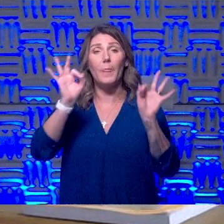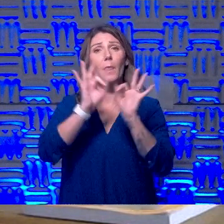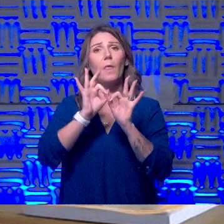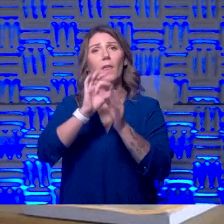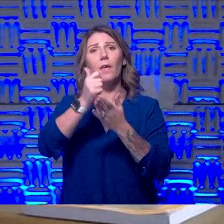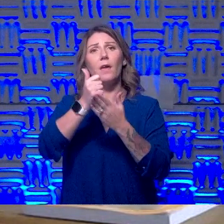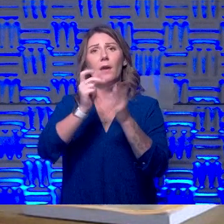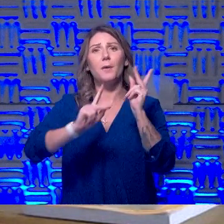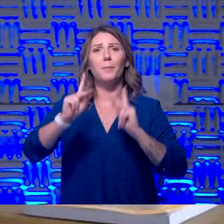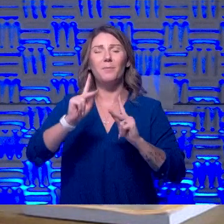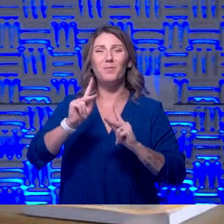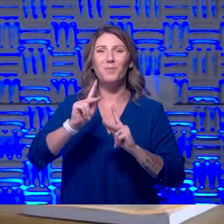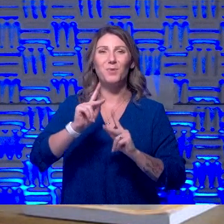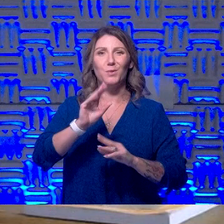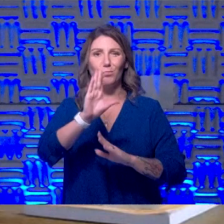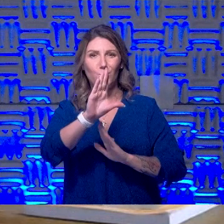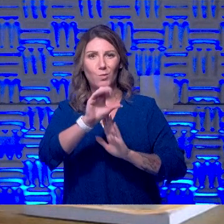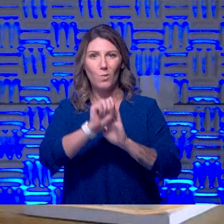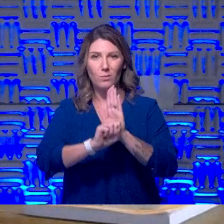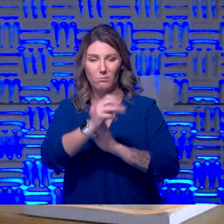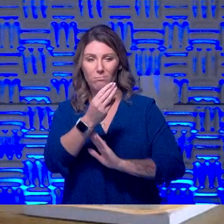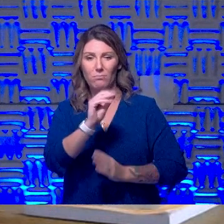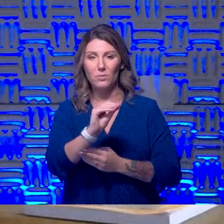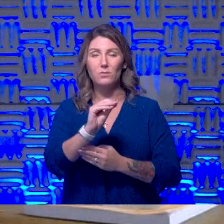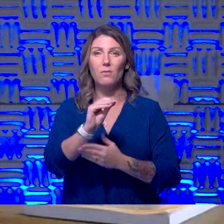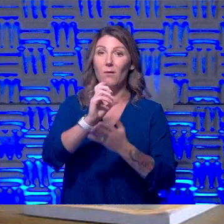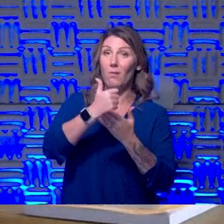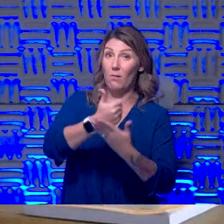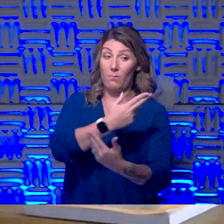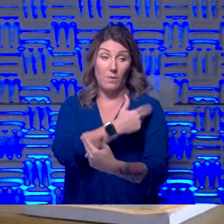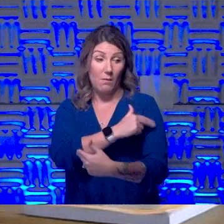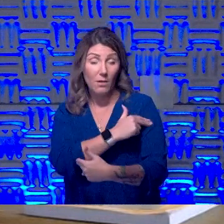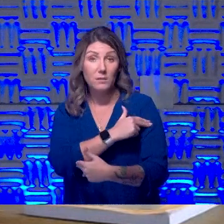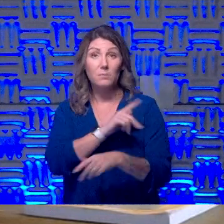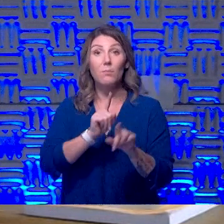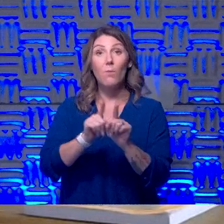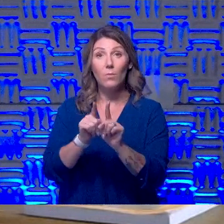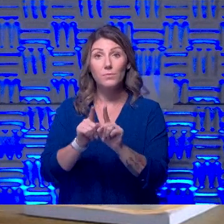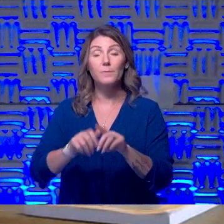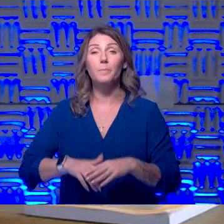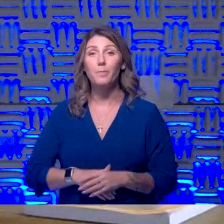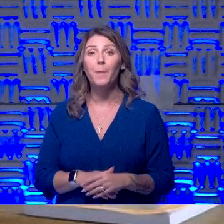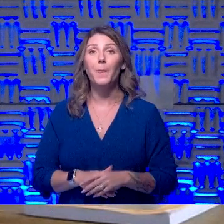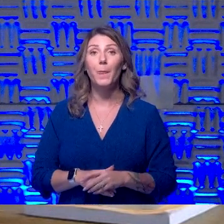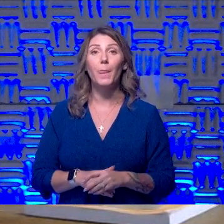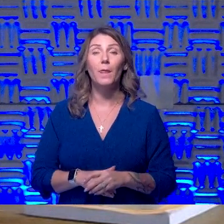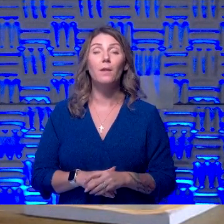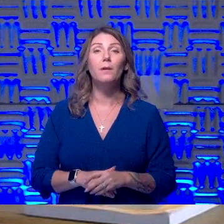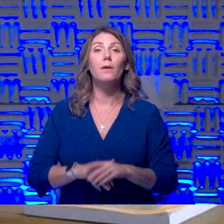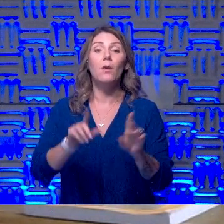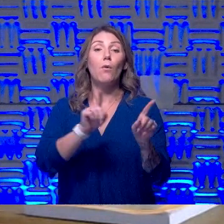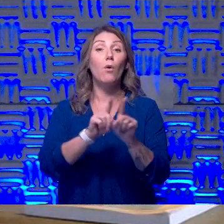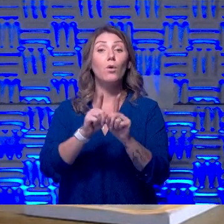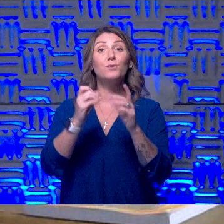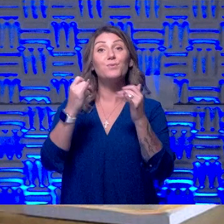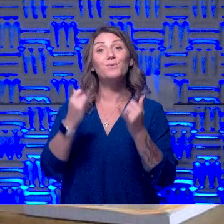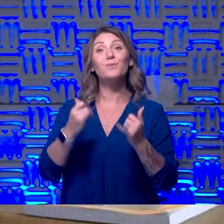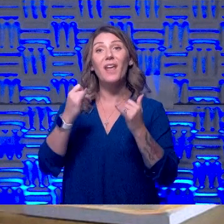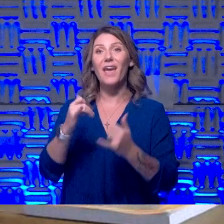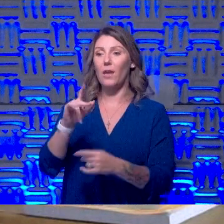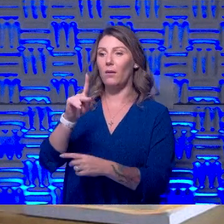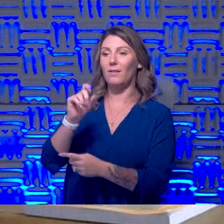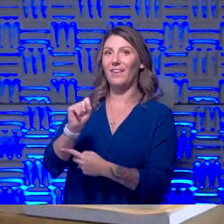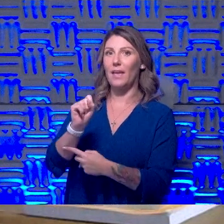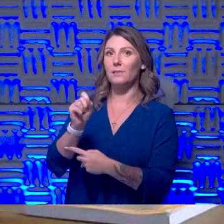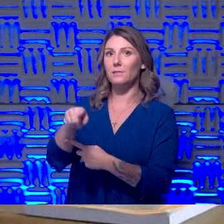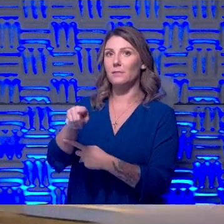in your states, help the hospitals as well. But you've also now put Kansas on an